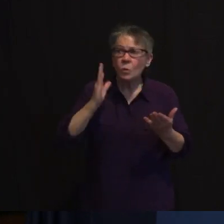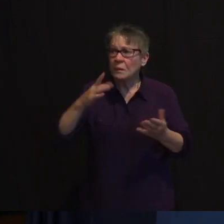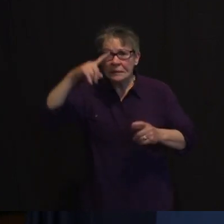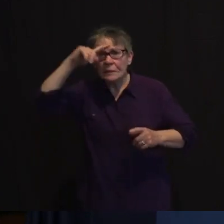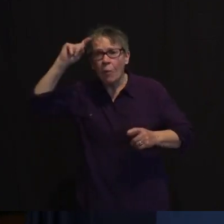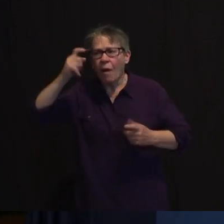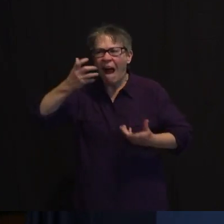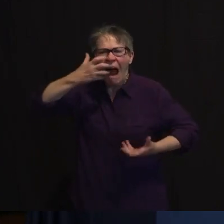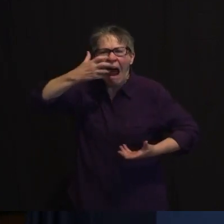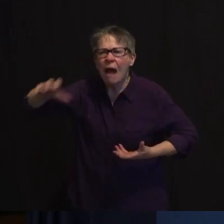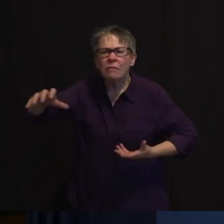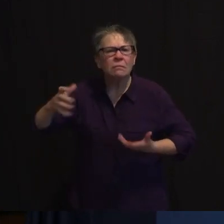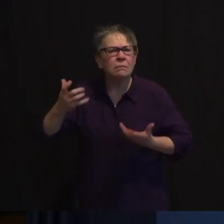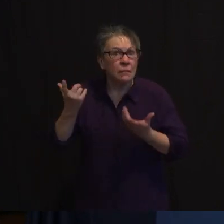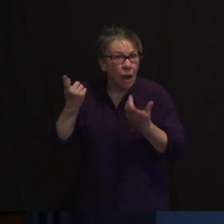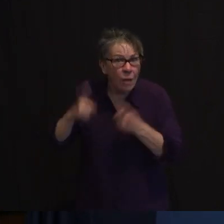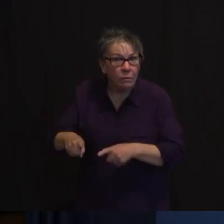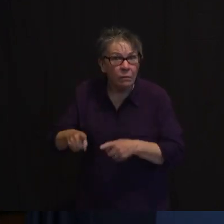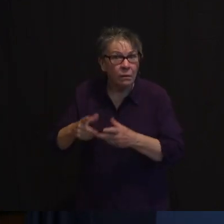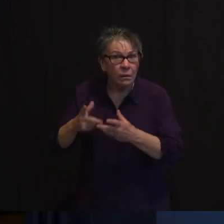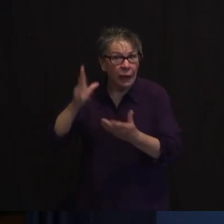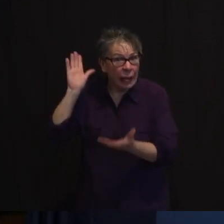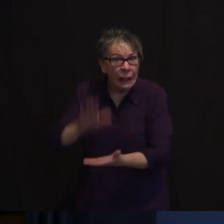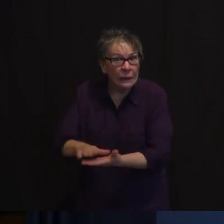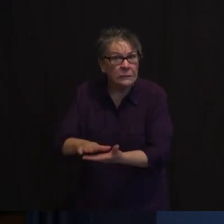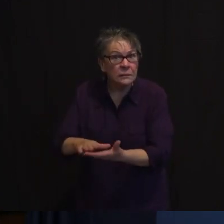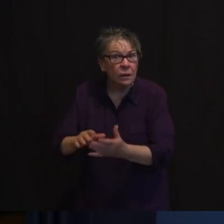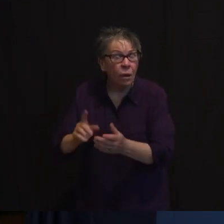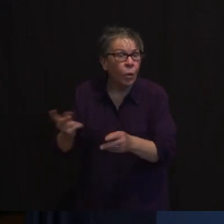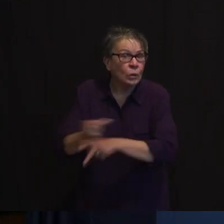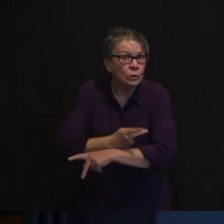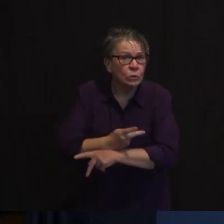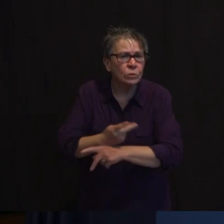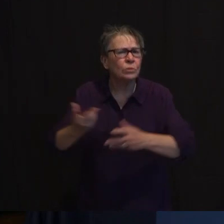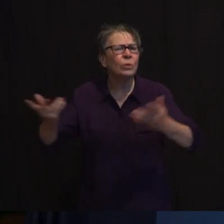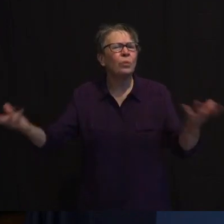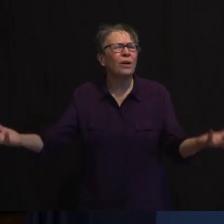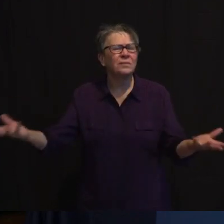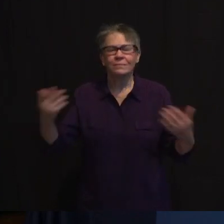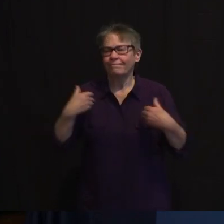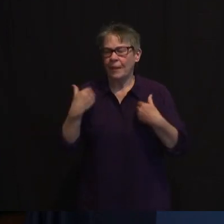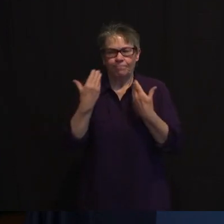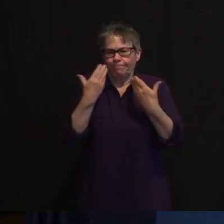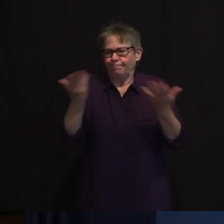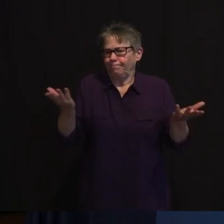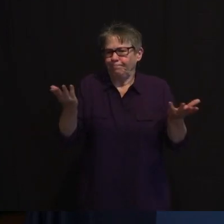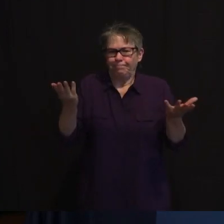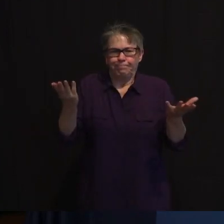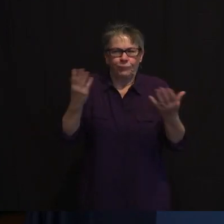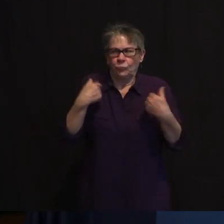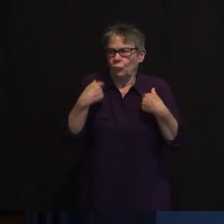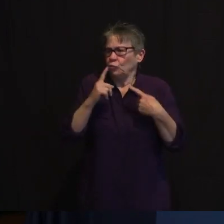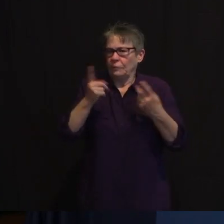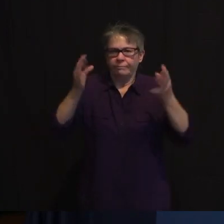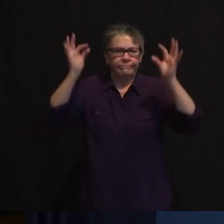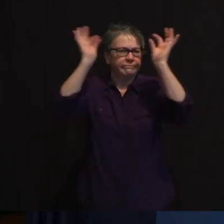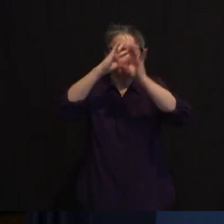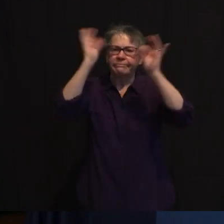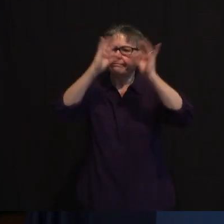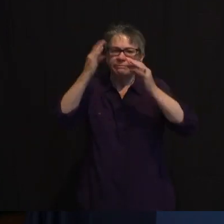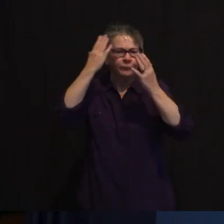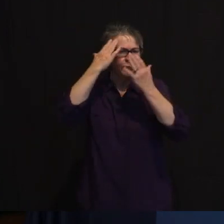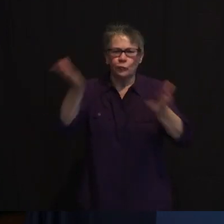we go into this unprepared and we were to come out of all the steps that we're taking now, there certainly would be a fairly high probability